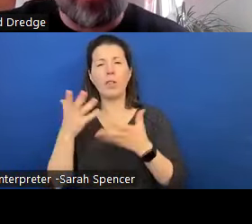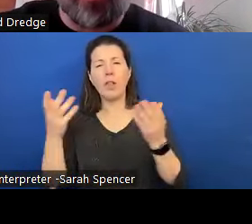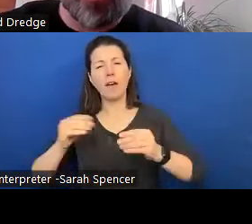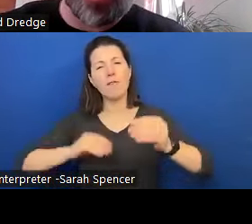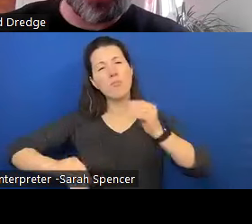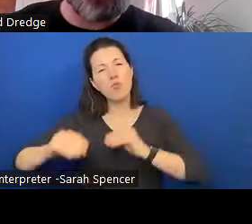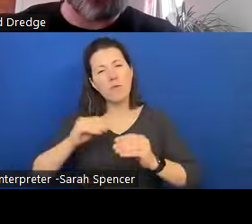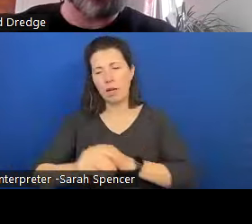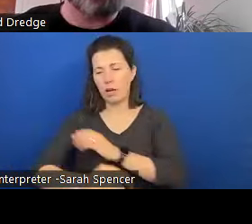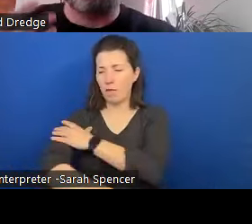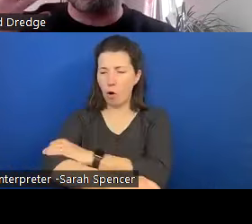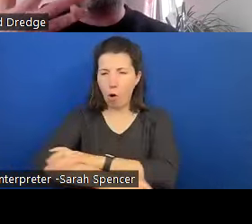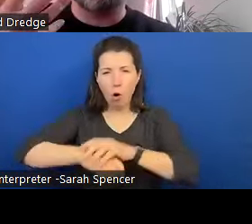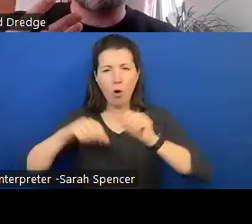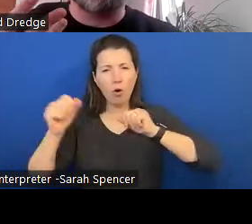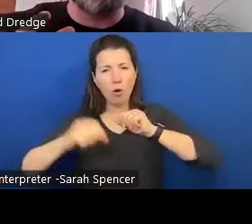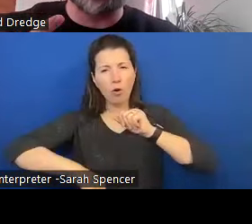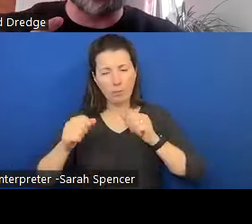and